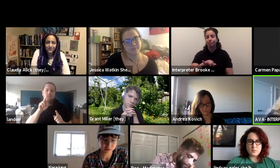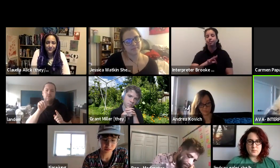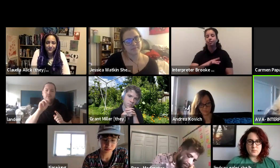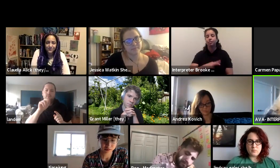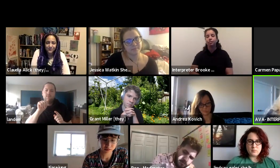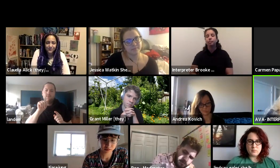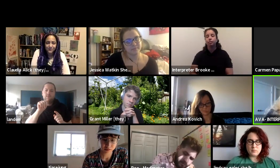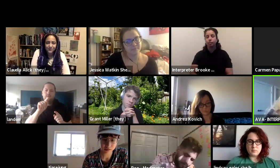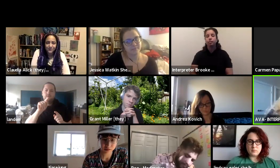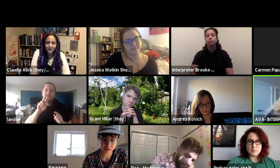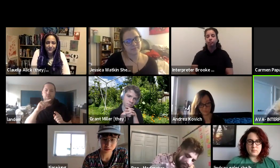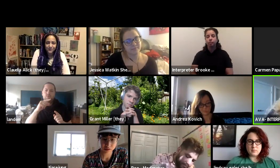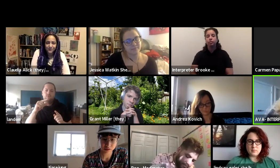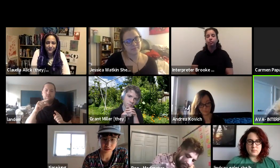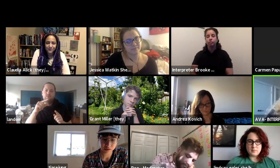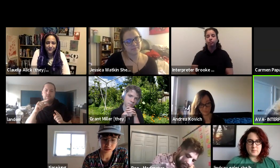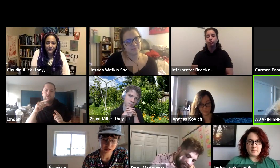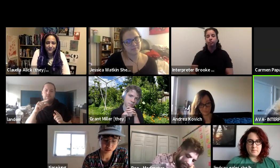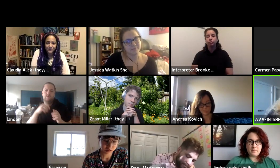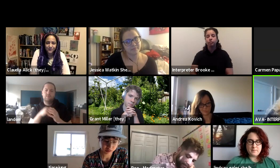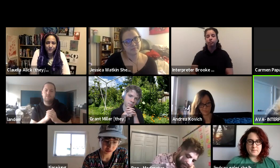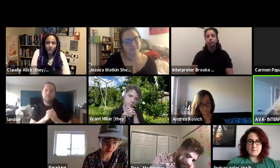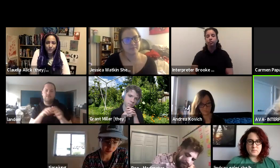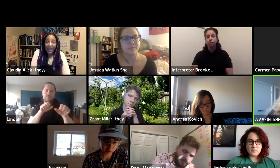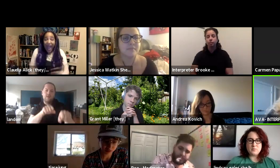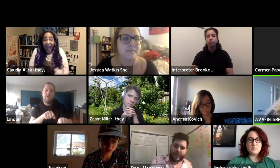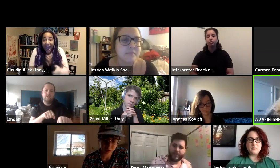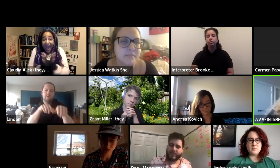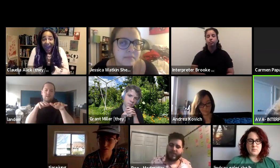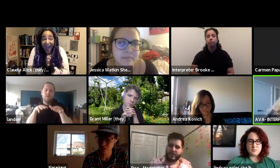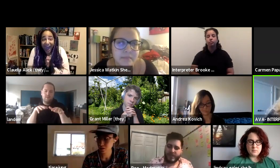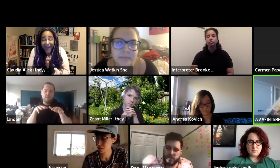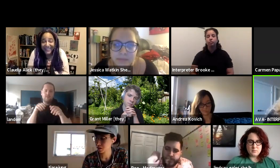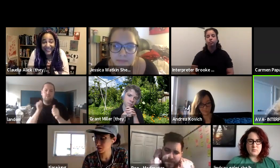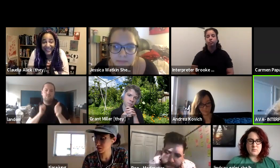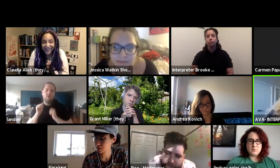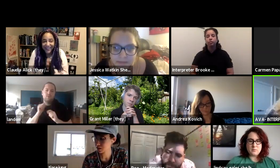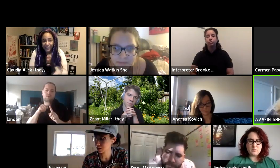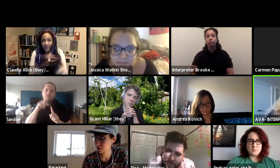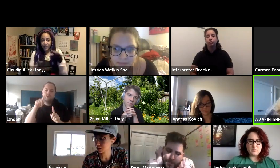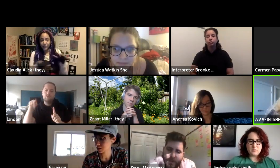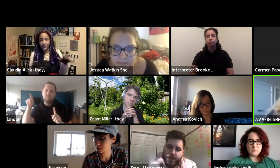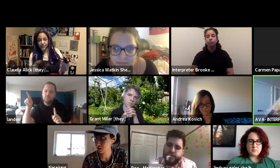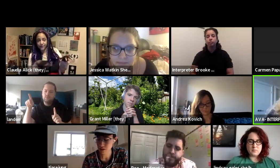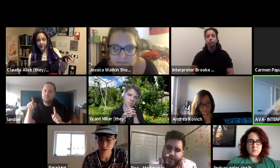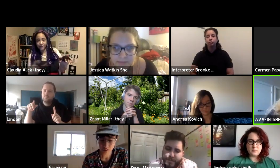I want to just illustrate is dramaturgy to everyone.